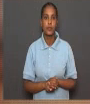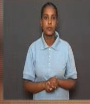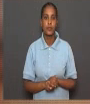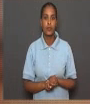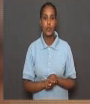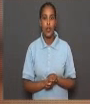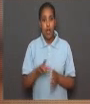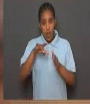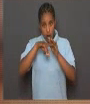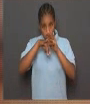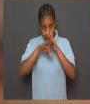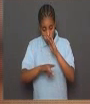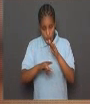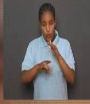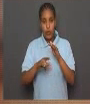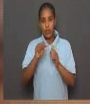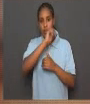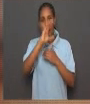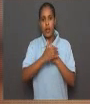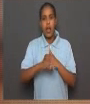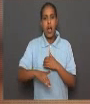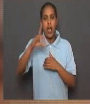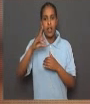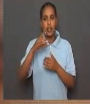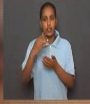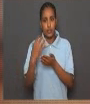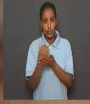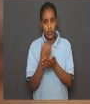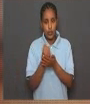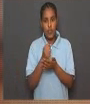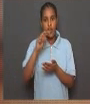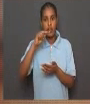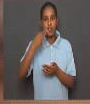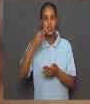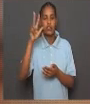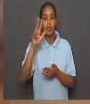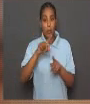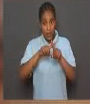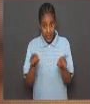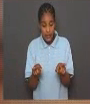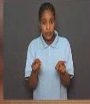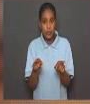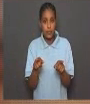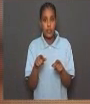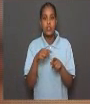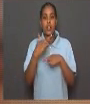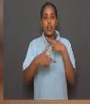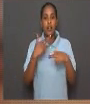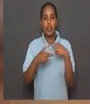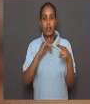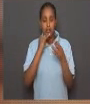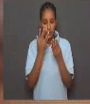A low temperature provides a higher yield of ammonia, but the reaction